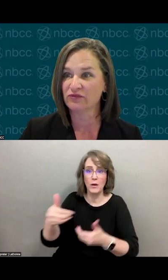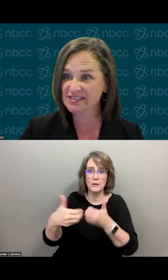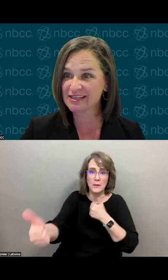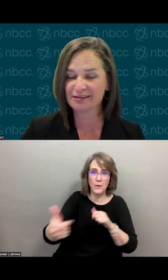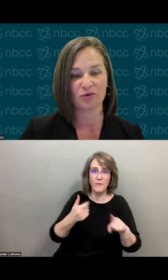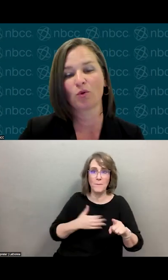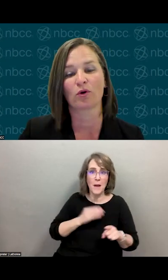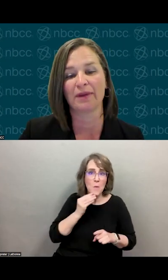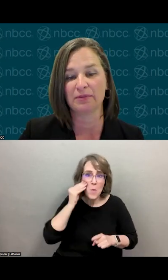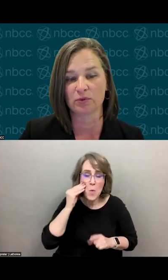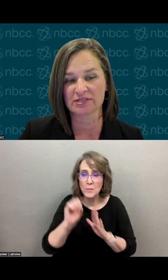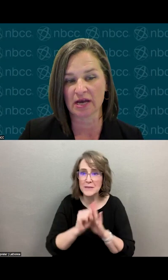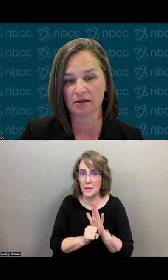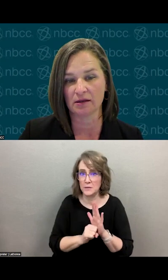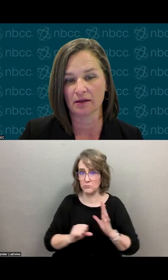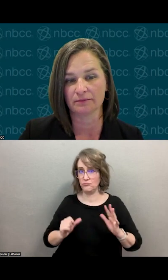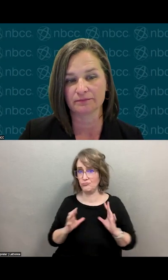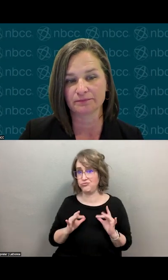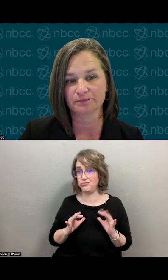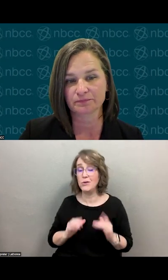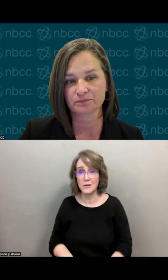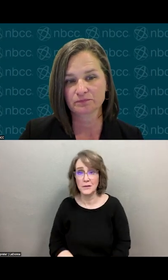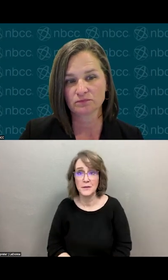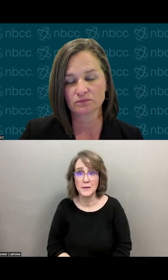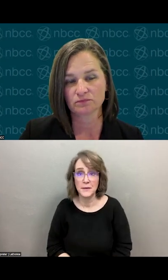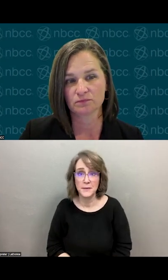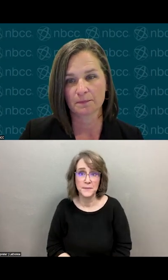be visiting or may be residing in.